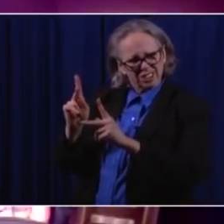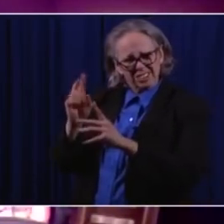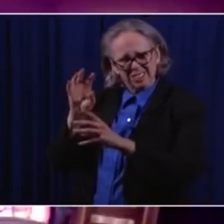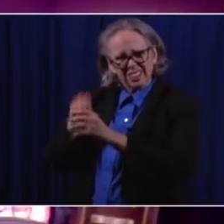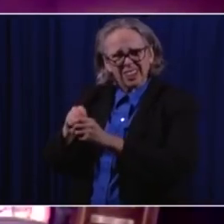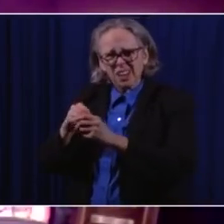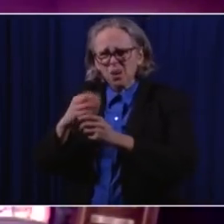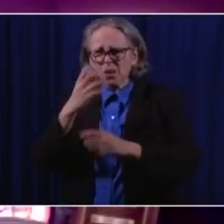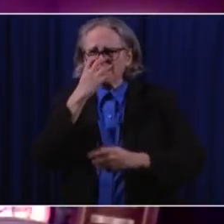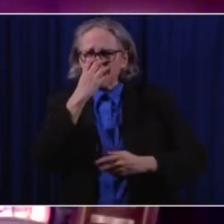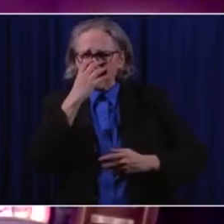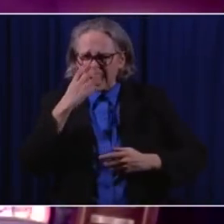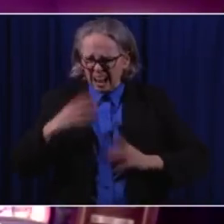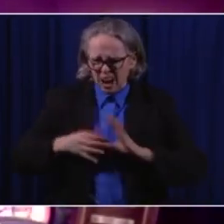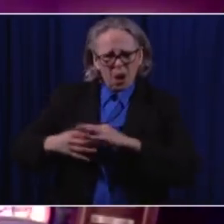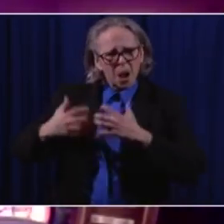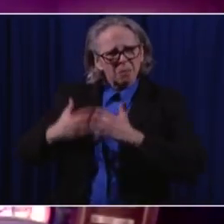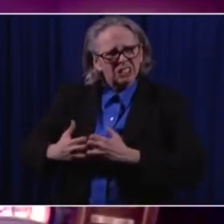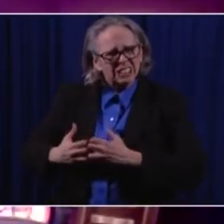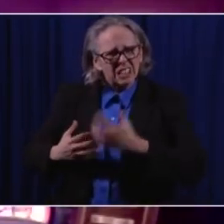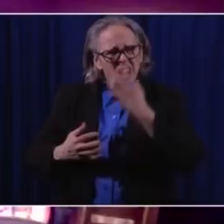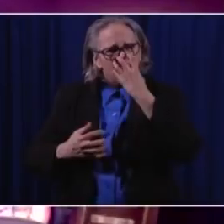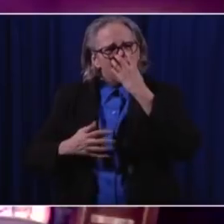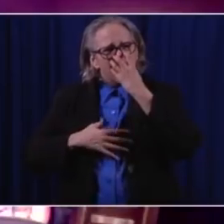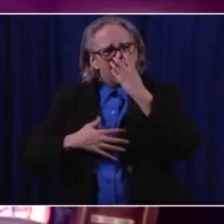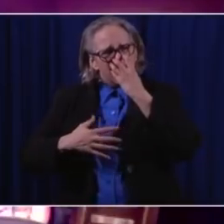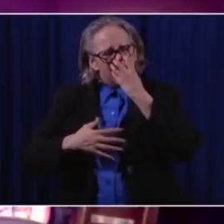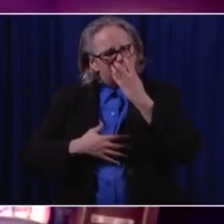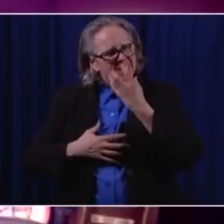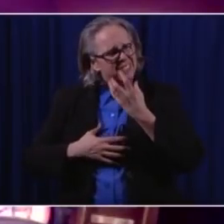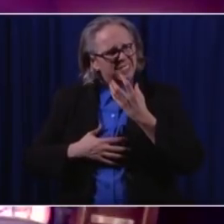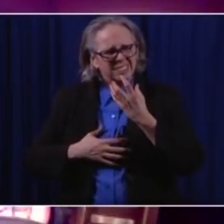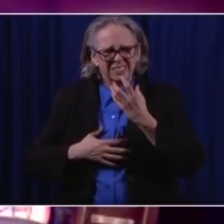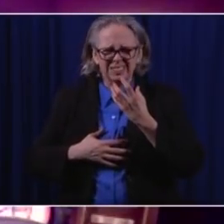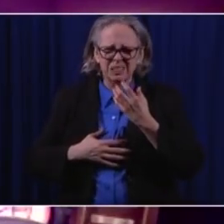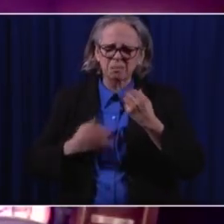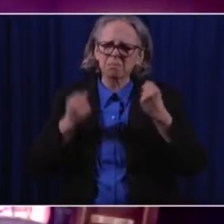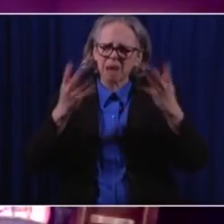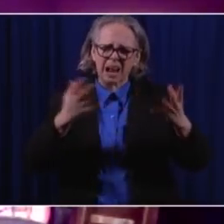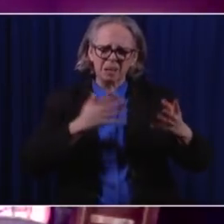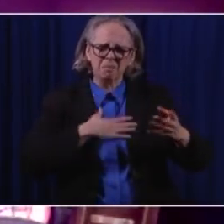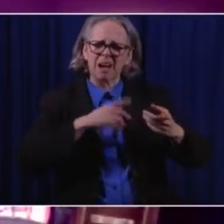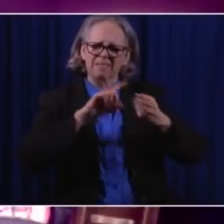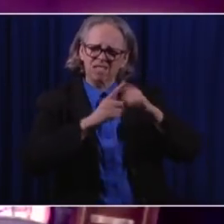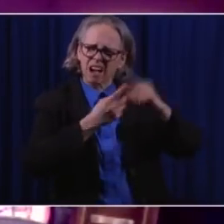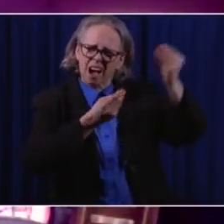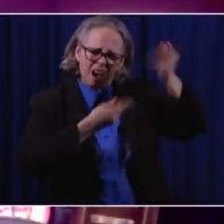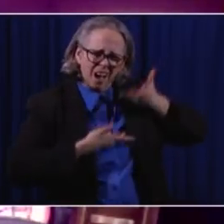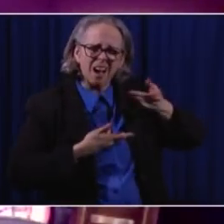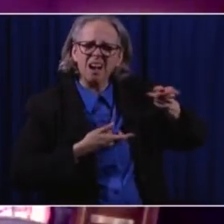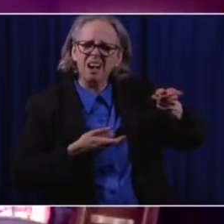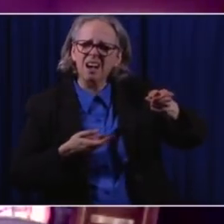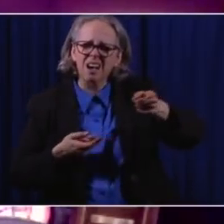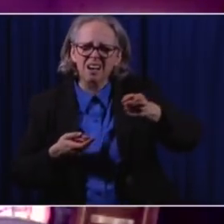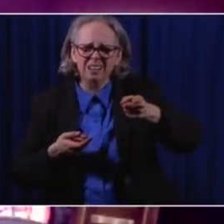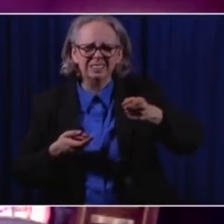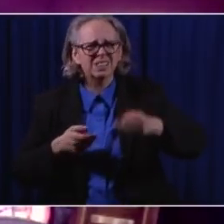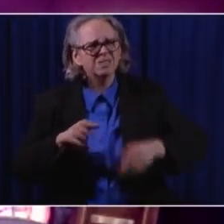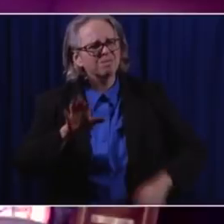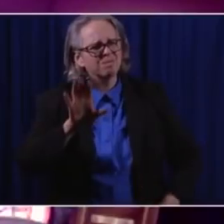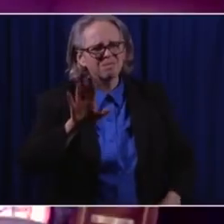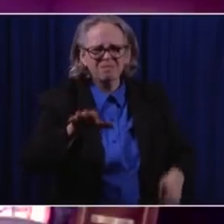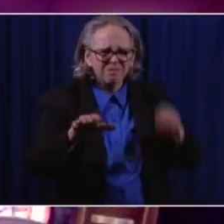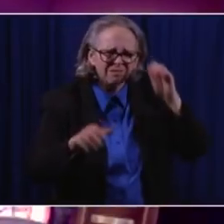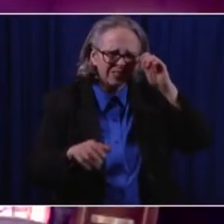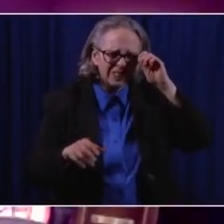Hospital Association has been a chief nursing officer and now works for the Hospital Association. And he mentioned one time, he said, I wonder if people understand what it means